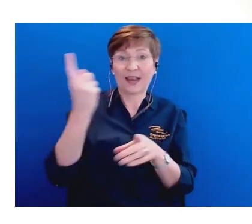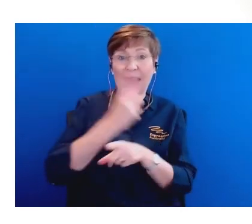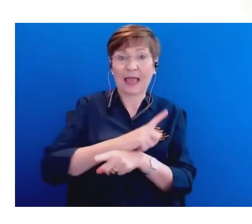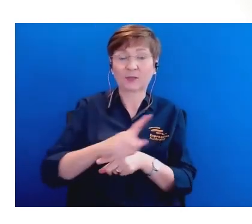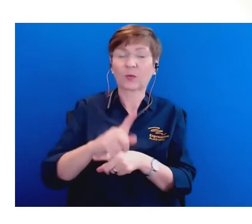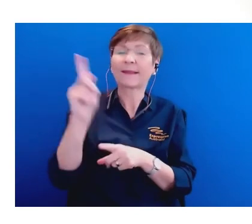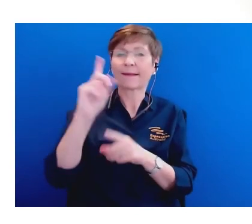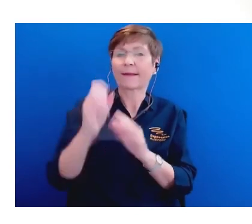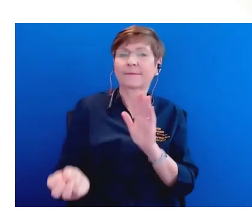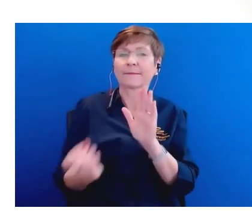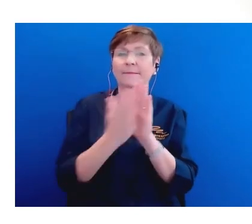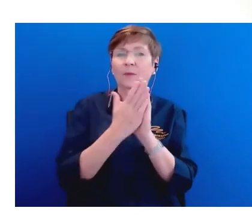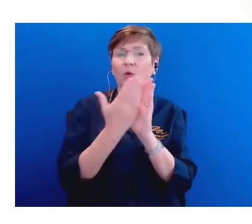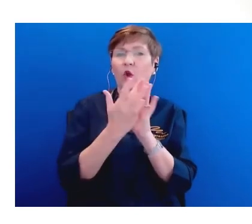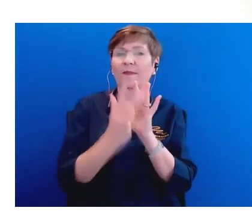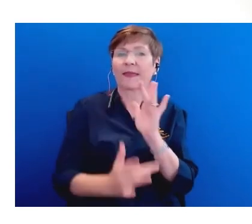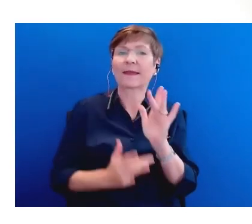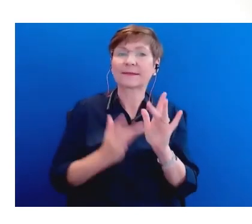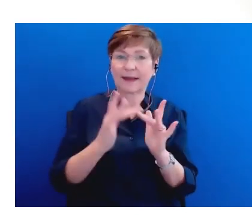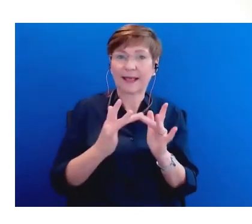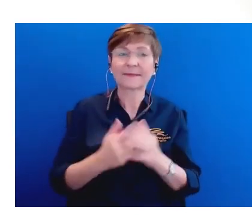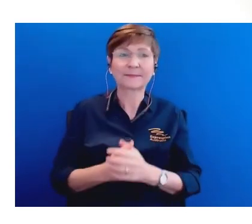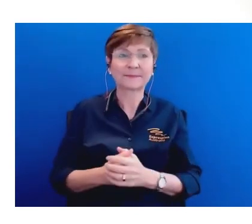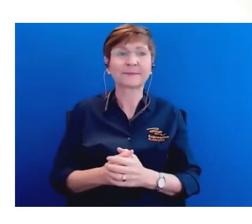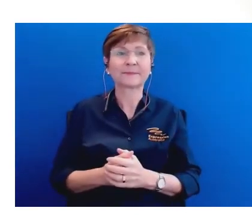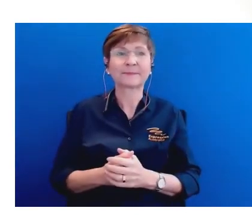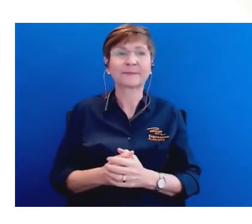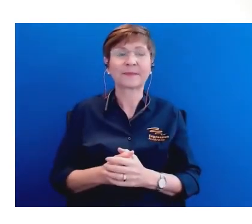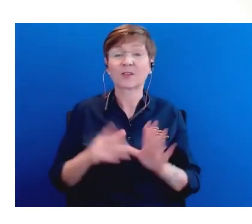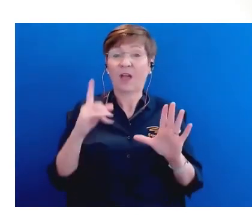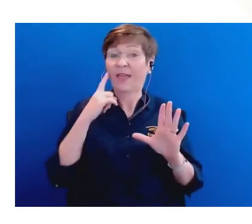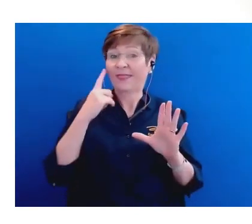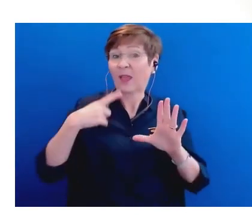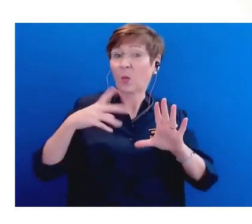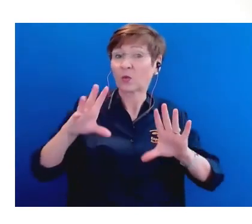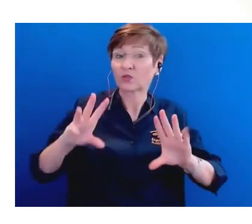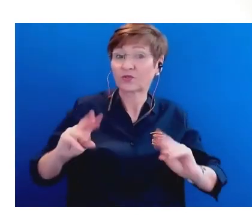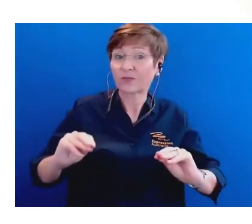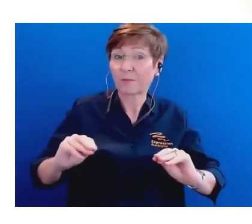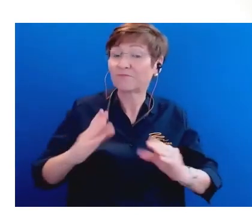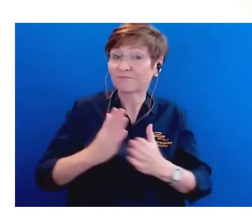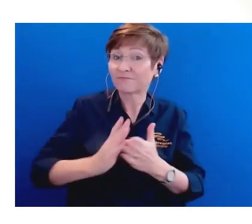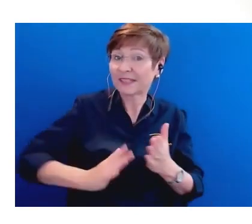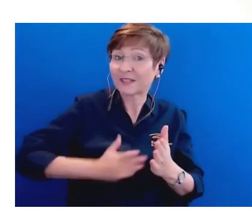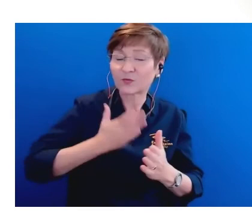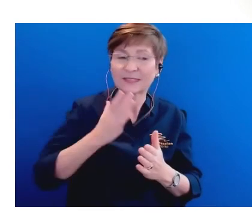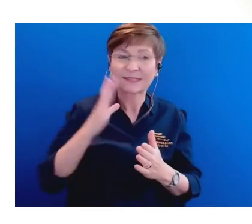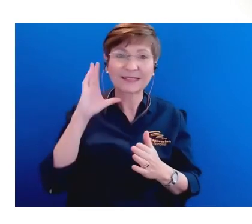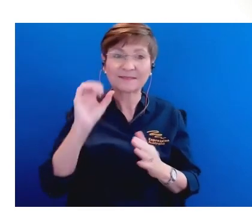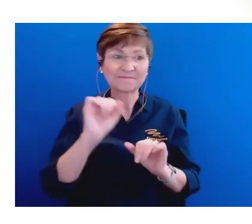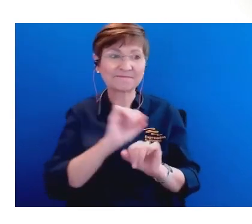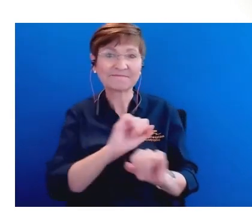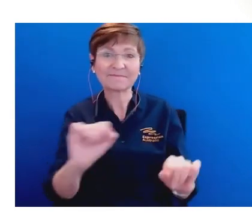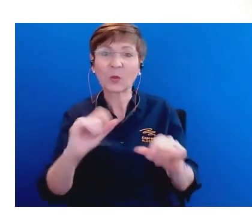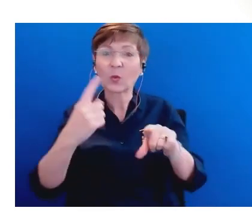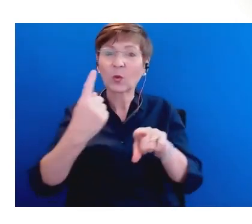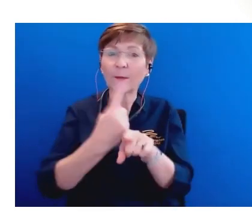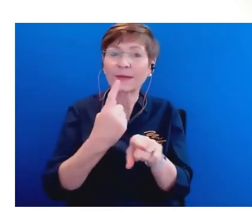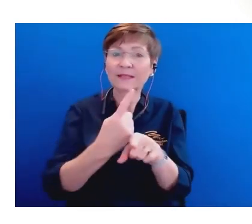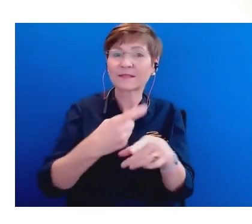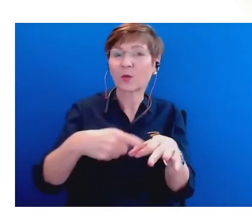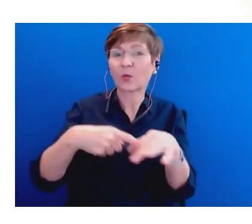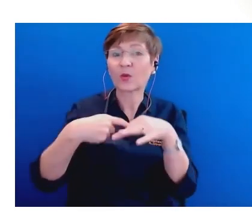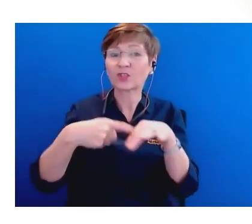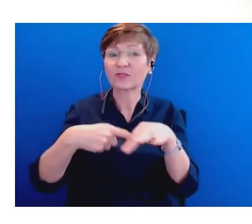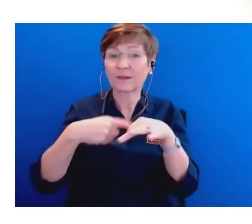web. So I'll leave it there. I'd be very interested to hear any comments and questions you have about the work that we've done